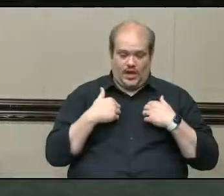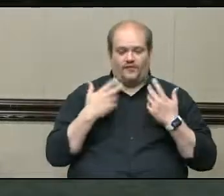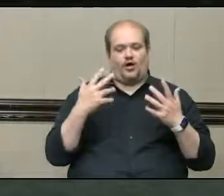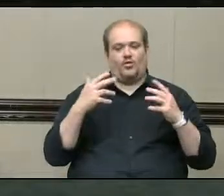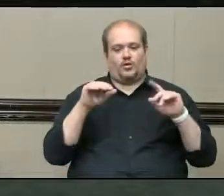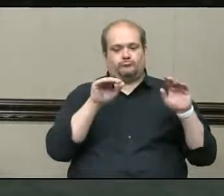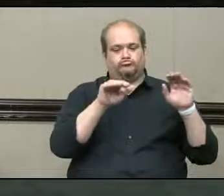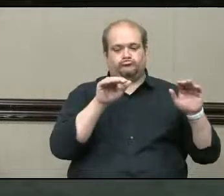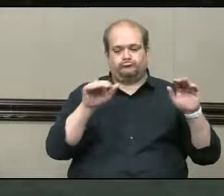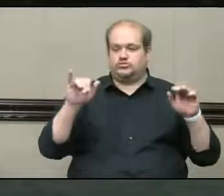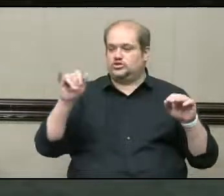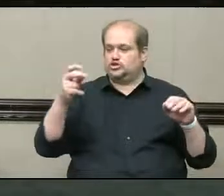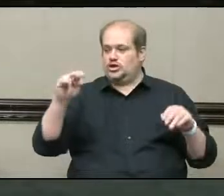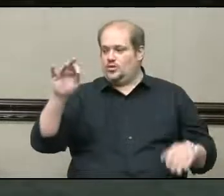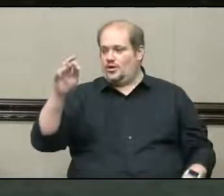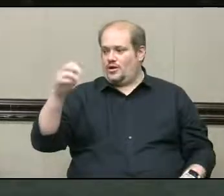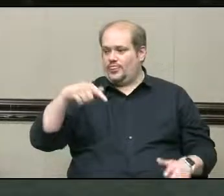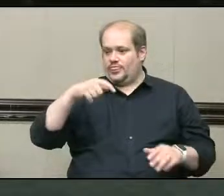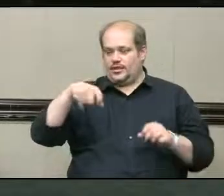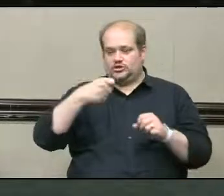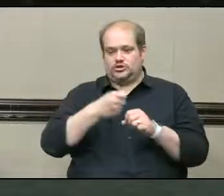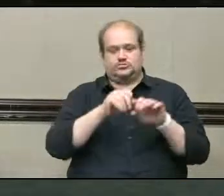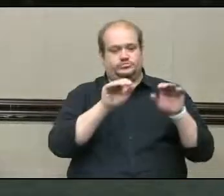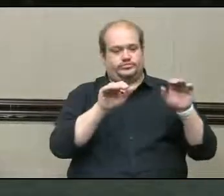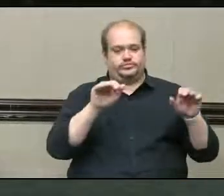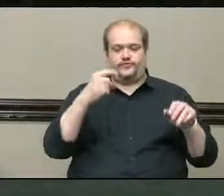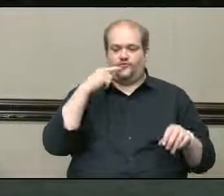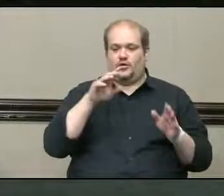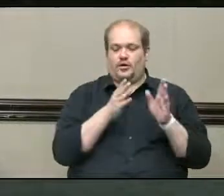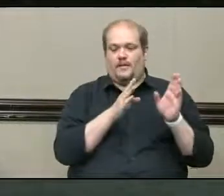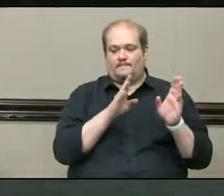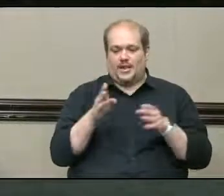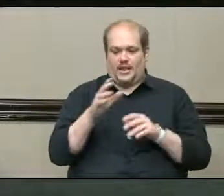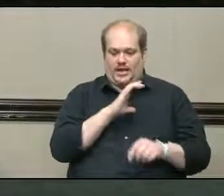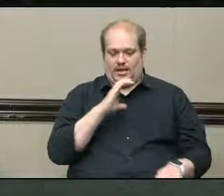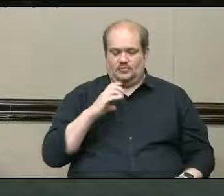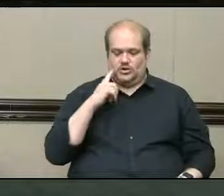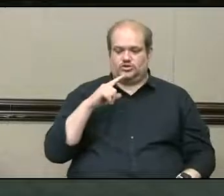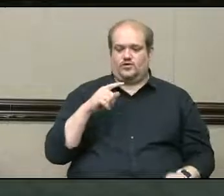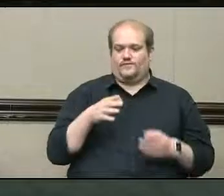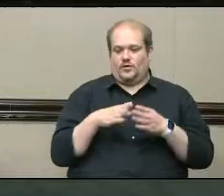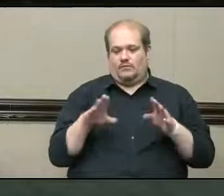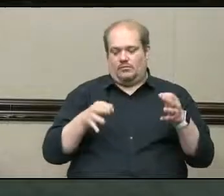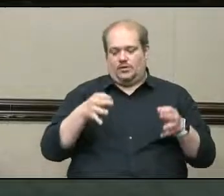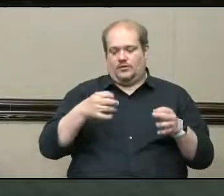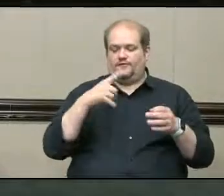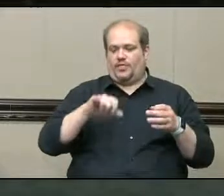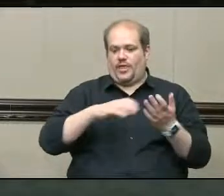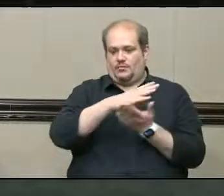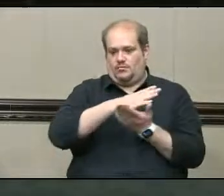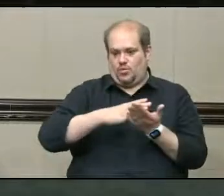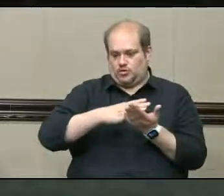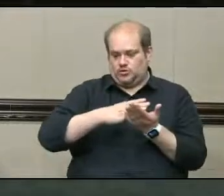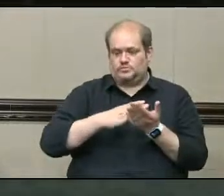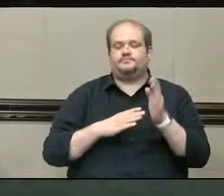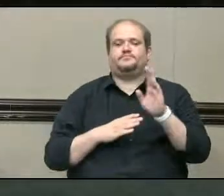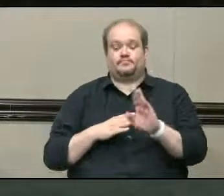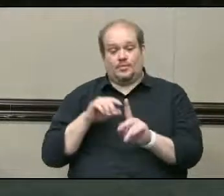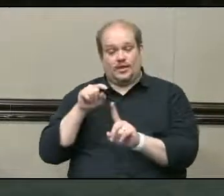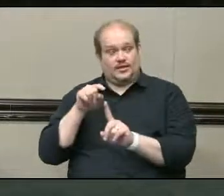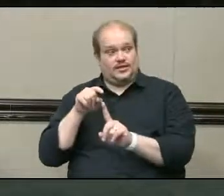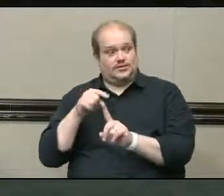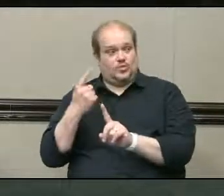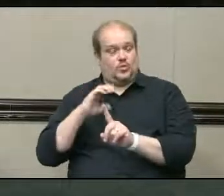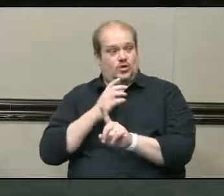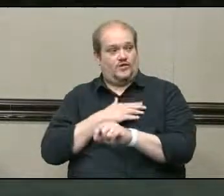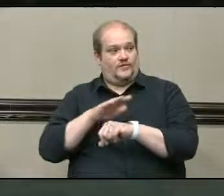out on January 9th of this year for our Planning Commission for our public hearing for that portion. And this is